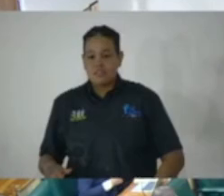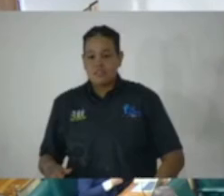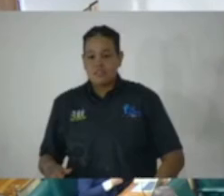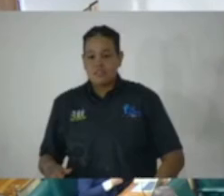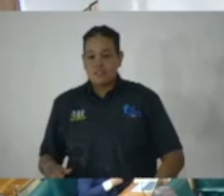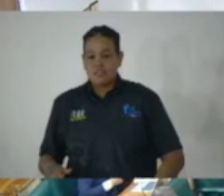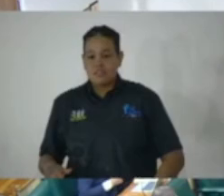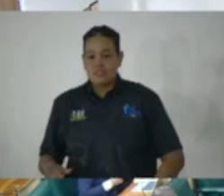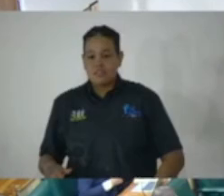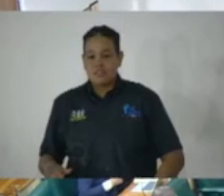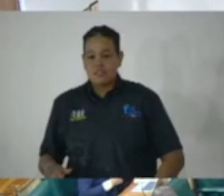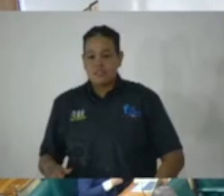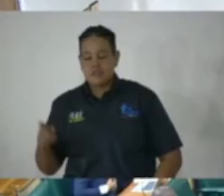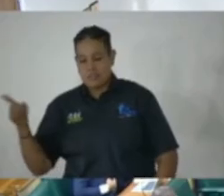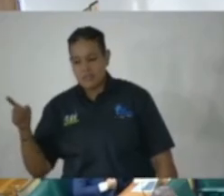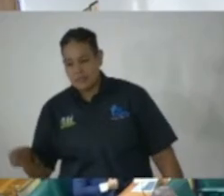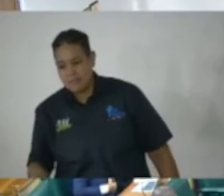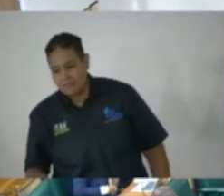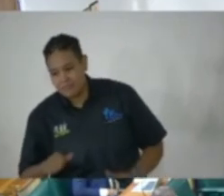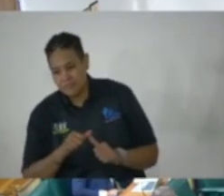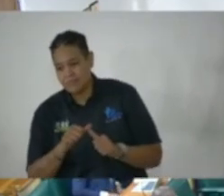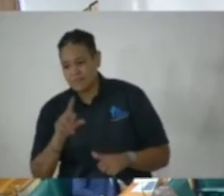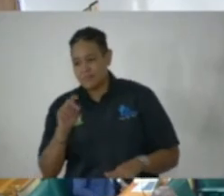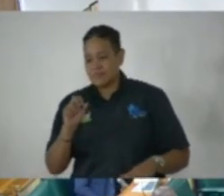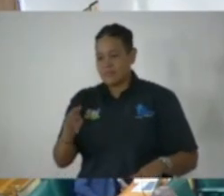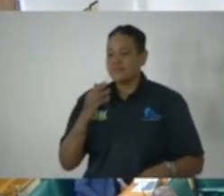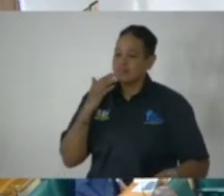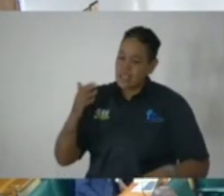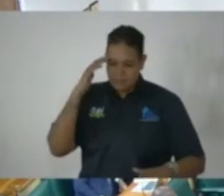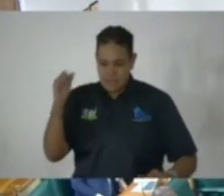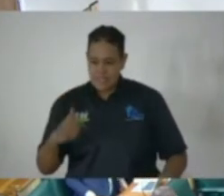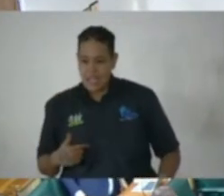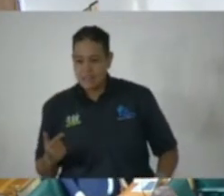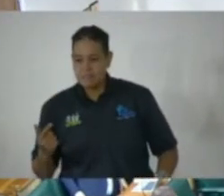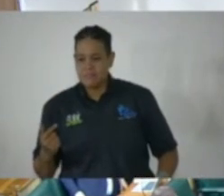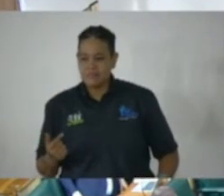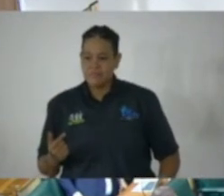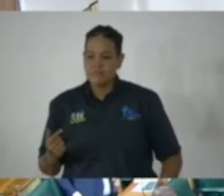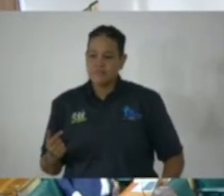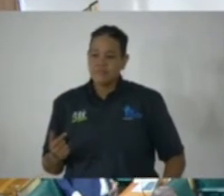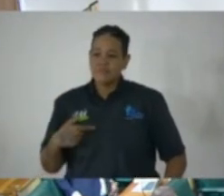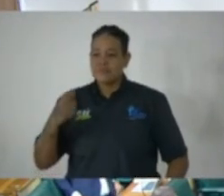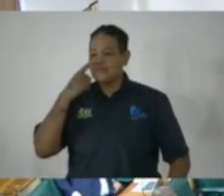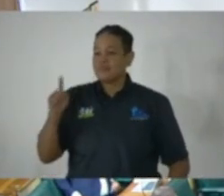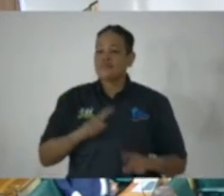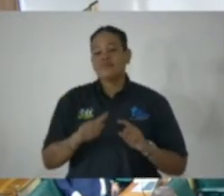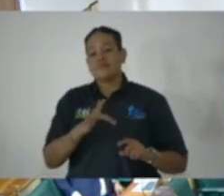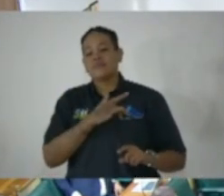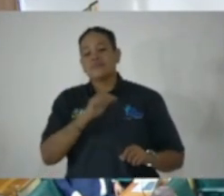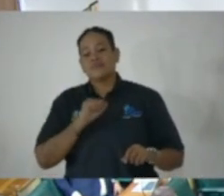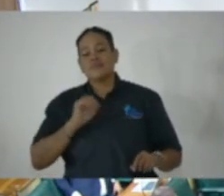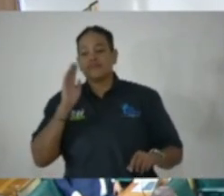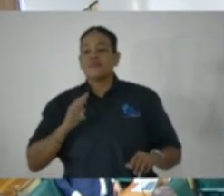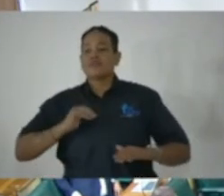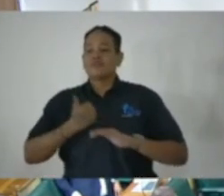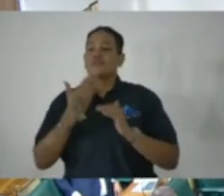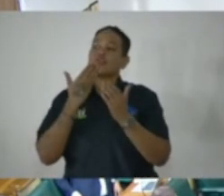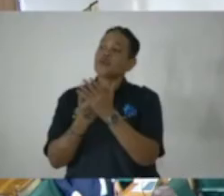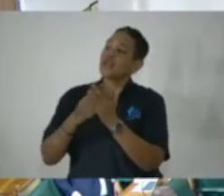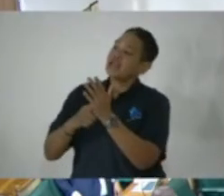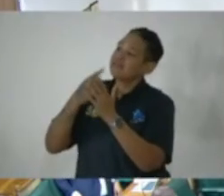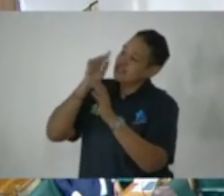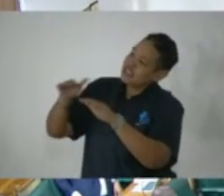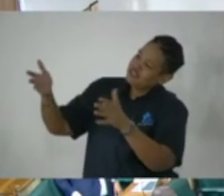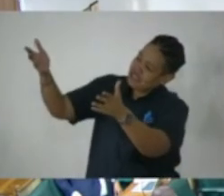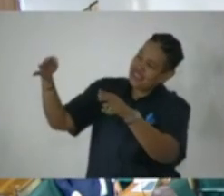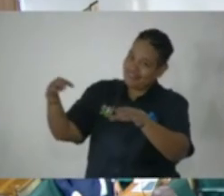No respect. continue. Yeah, Mr. President. I don't mind, but I appreciate Senator Brown because you're setting a good example for my little children